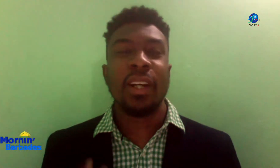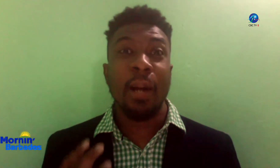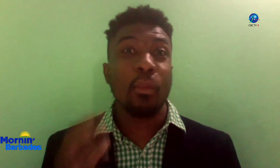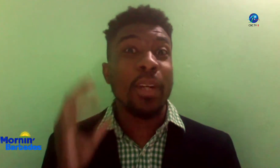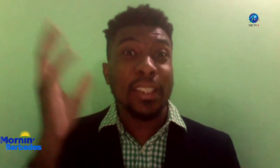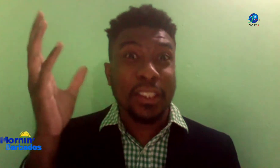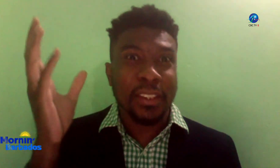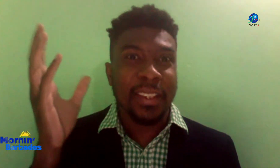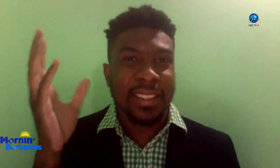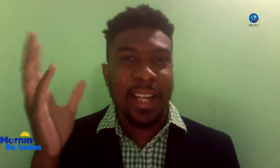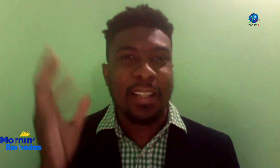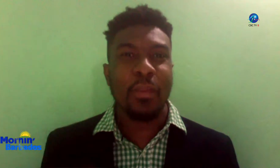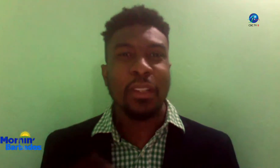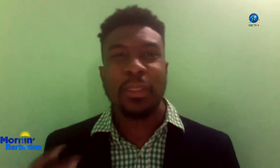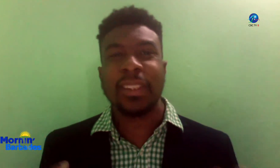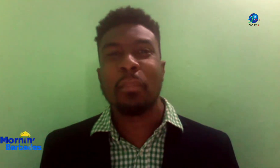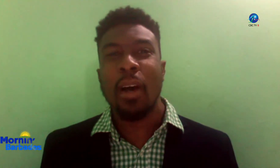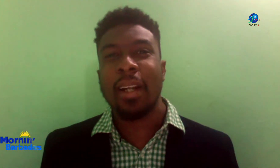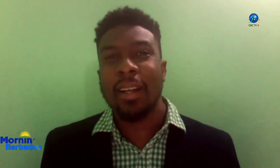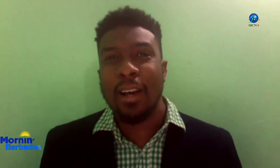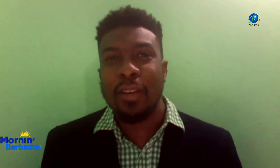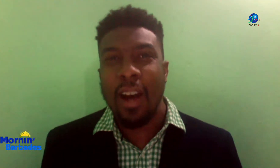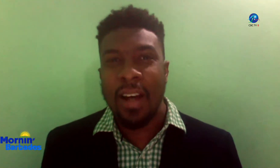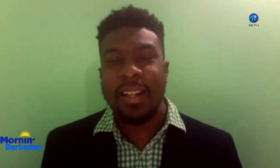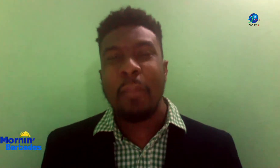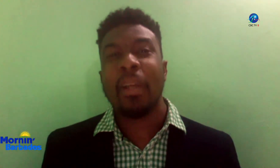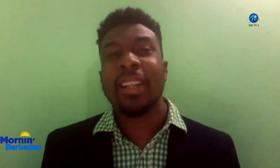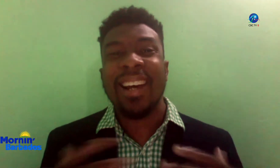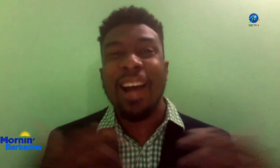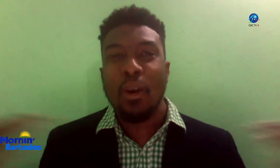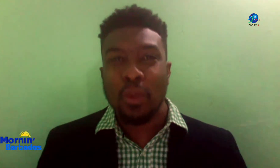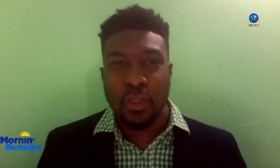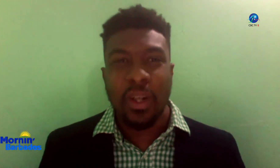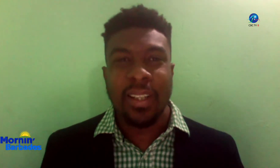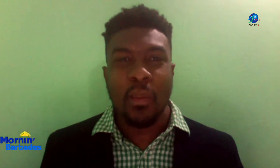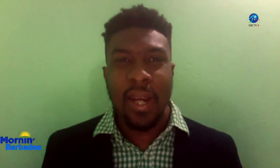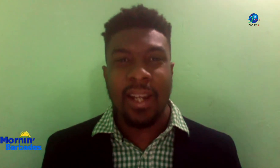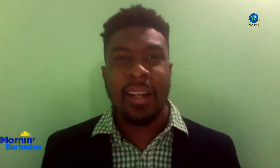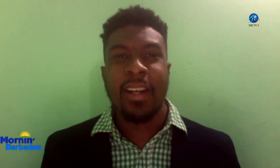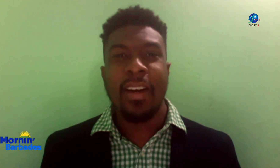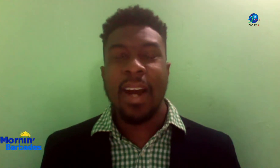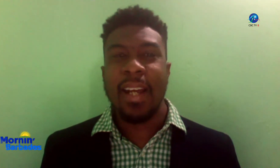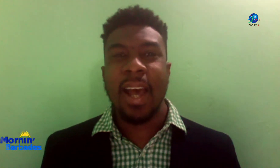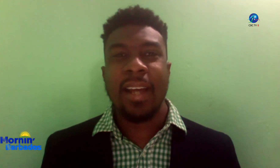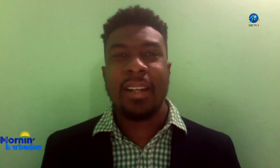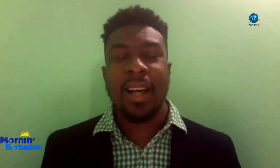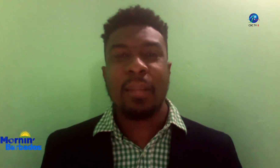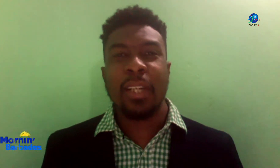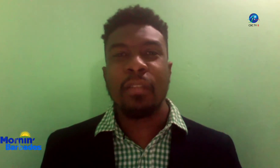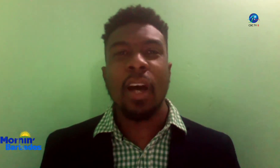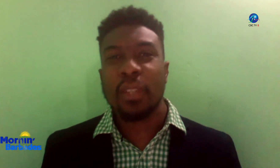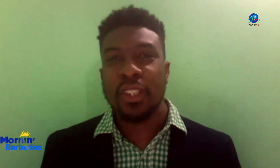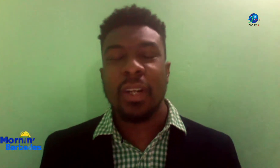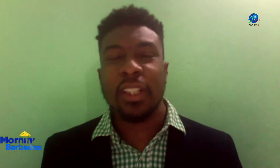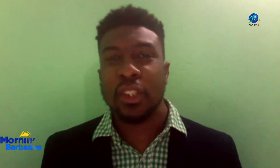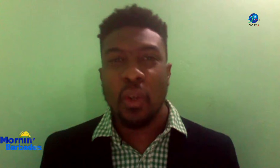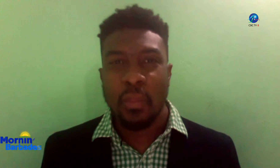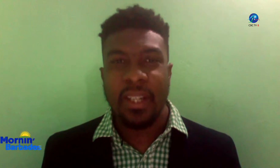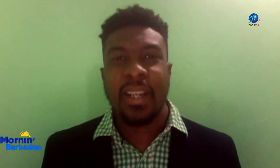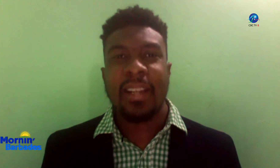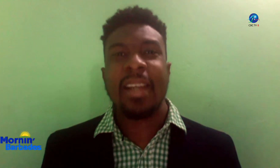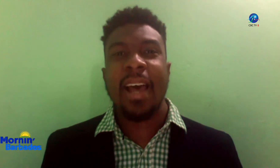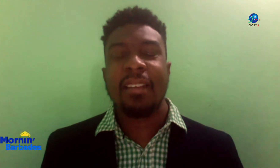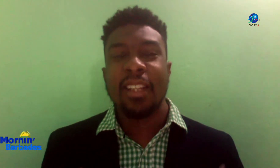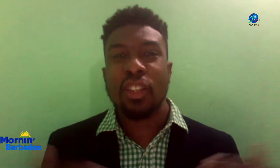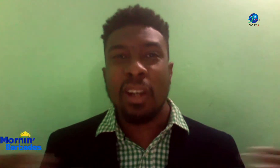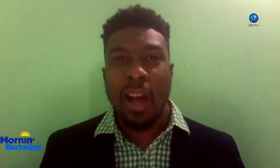trying to reach the sun, which was symbolic of God, but the clouds were in the way, right? And I believe God was trying to